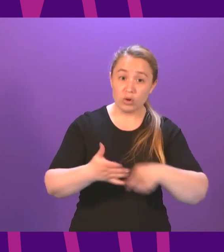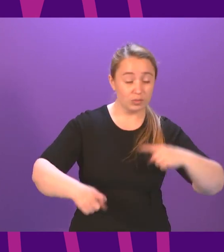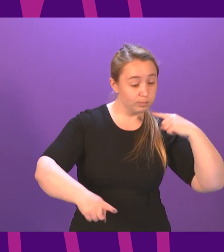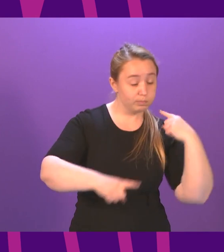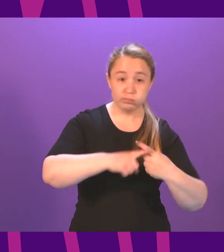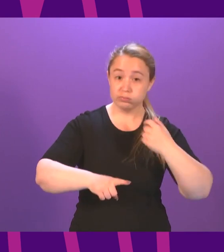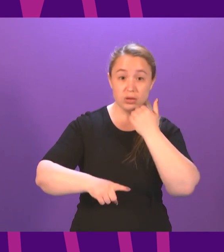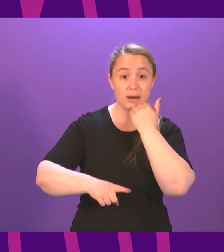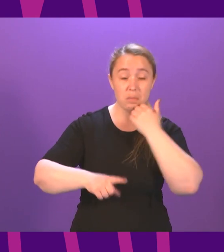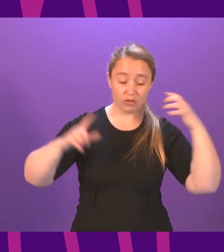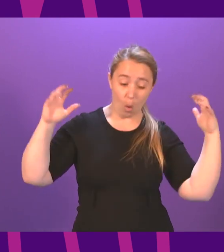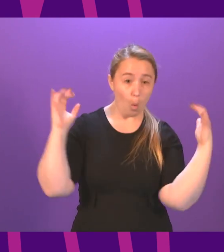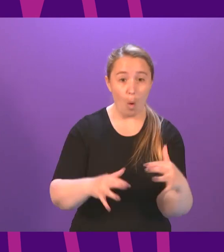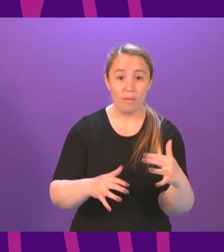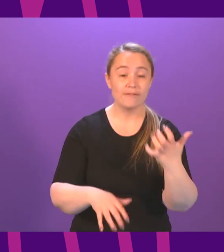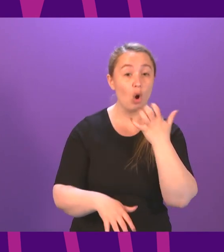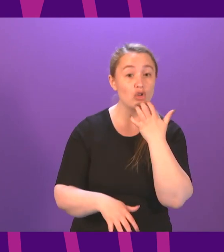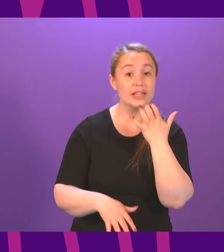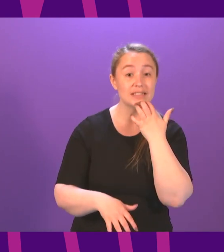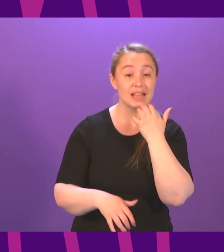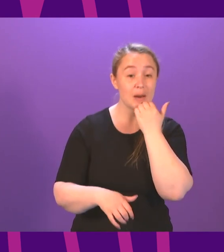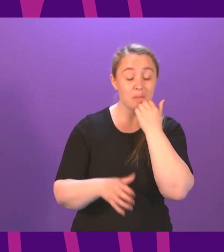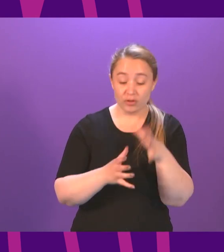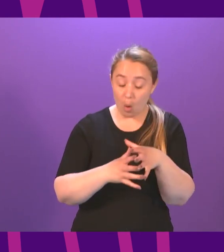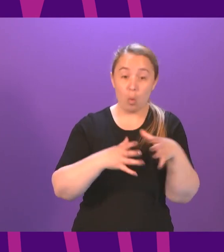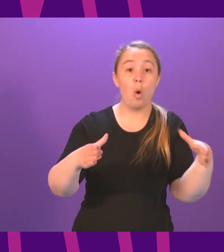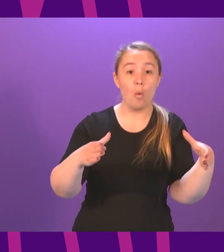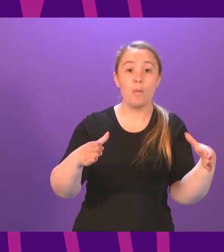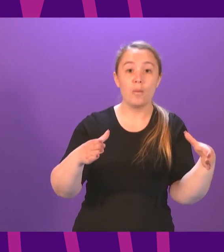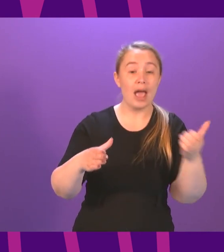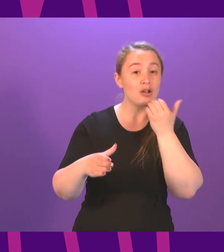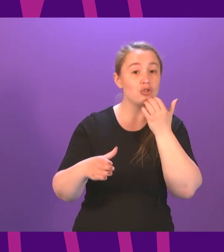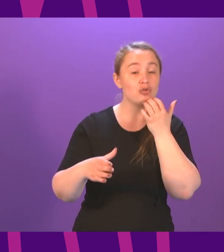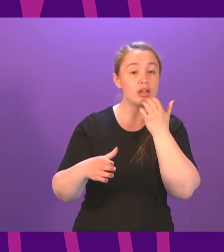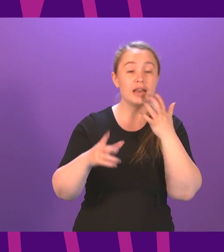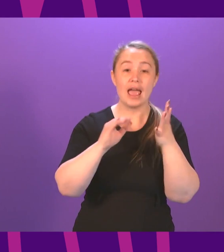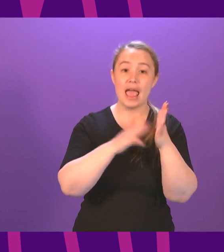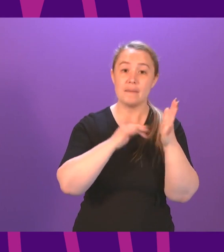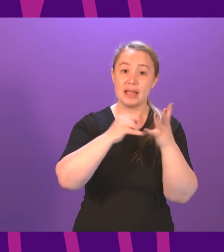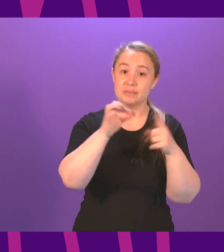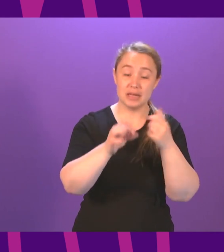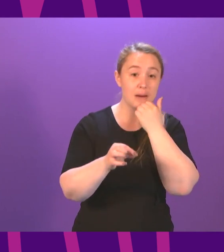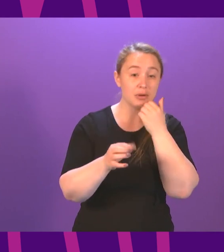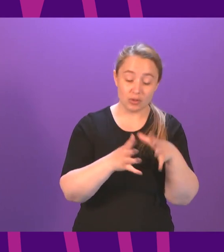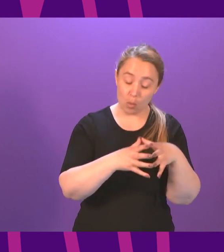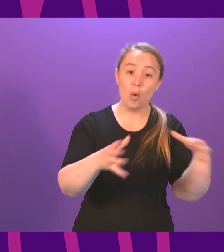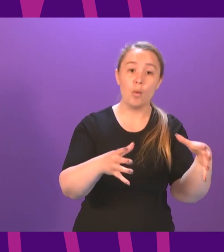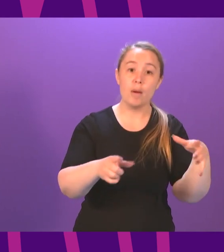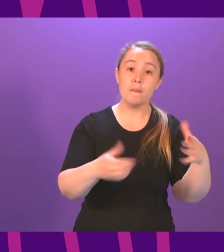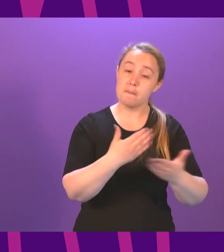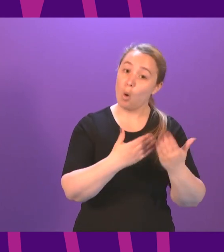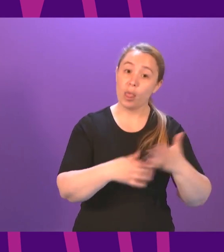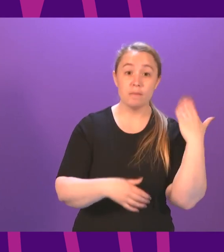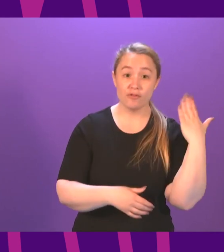record numbers for the Scottish Greens and returning the largest ever number of Green MSPs. The people have asked